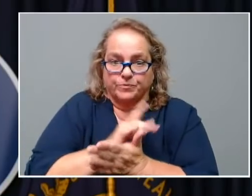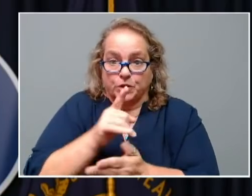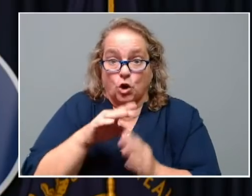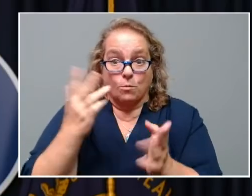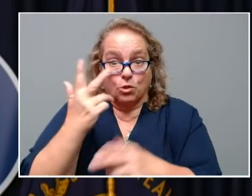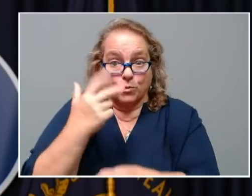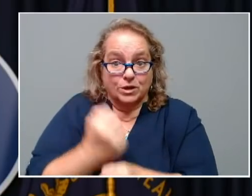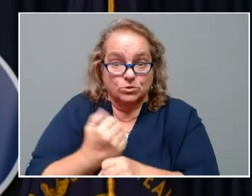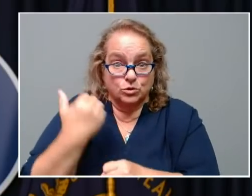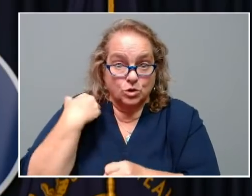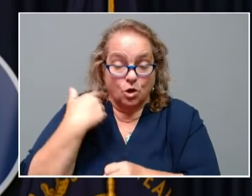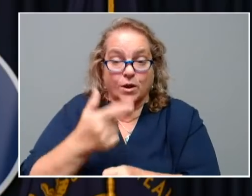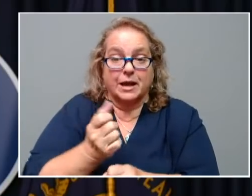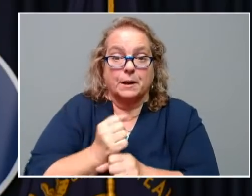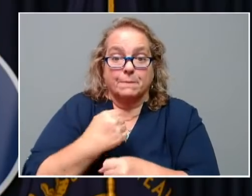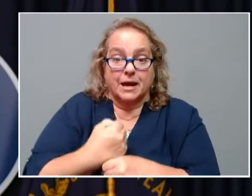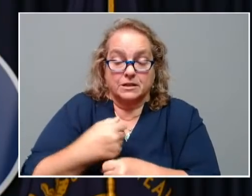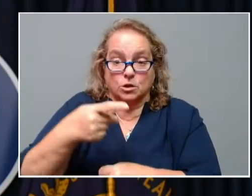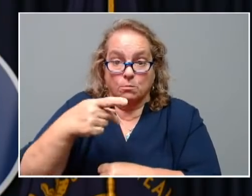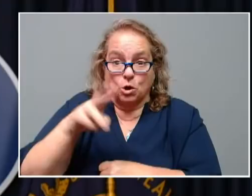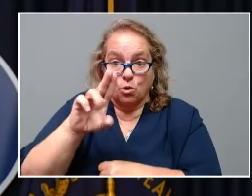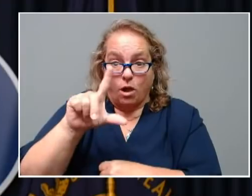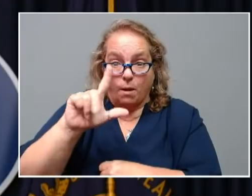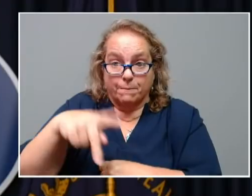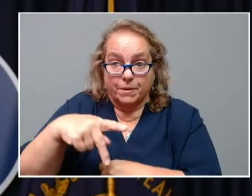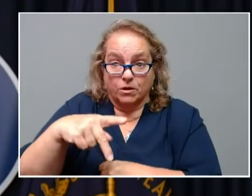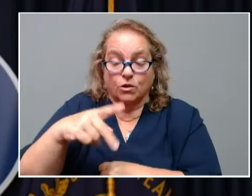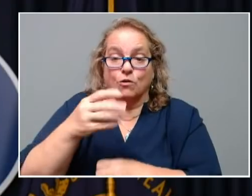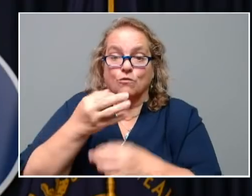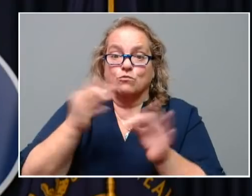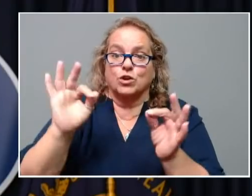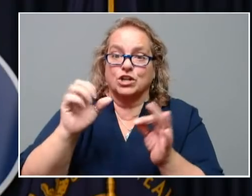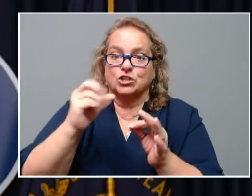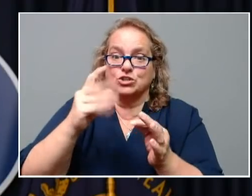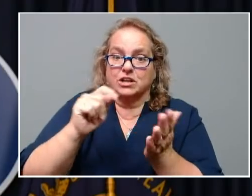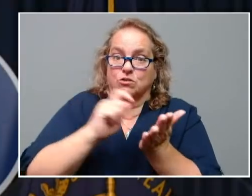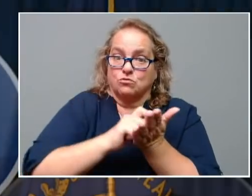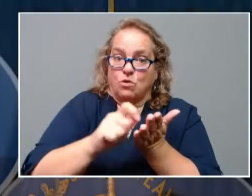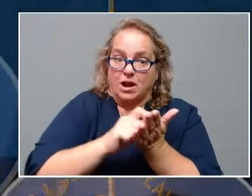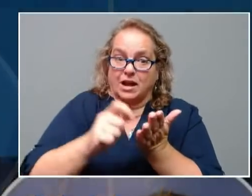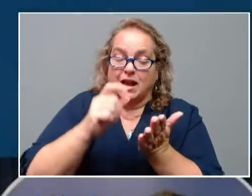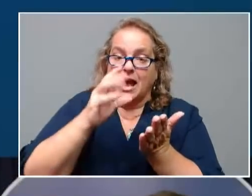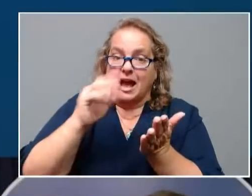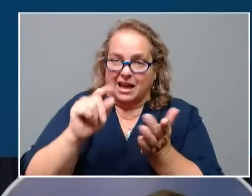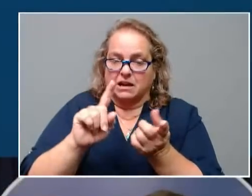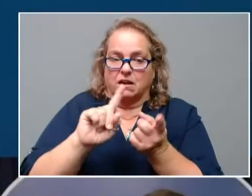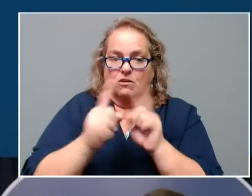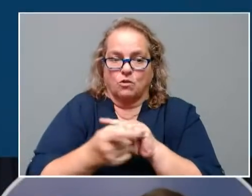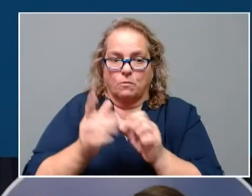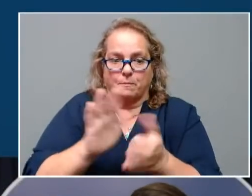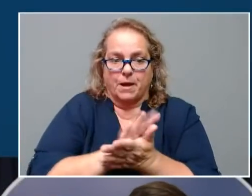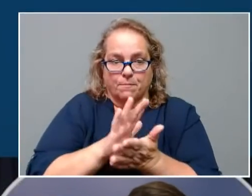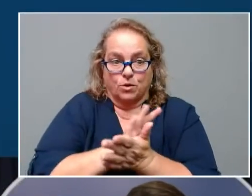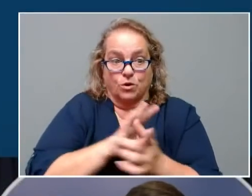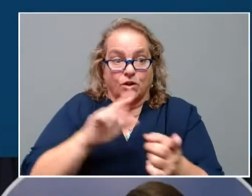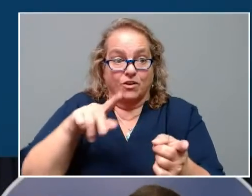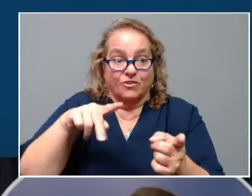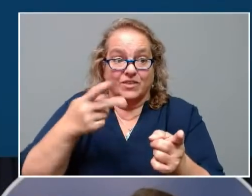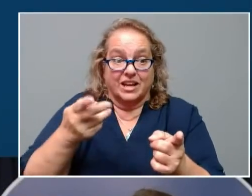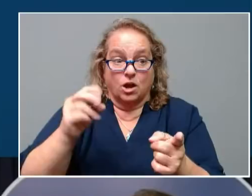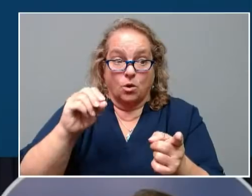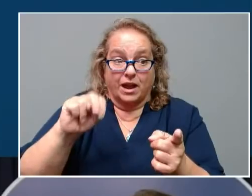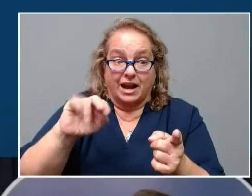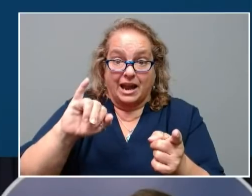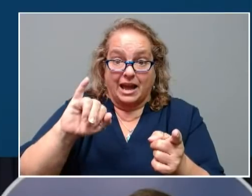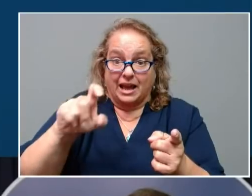pulp, free sheet writing and printing paper, and convertible paper used in packaging. Phoenix Paper currently employs 300